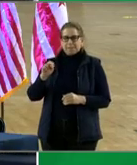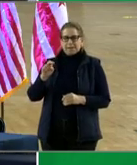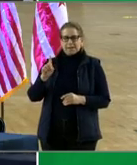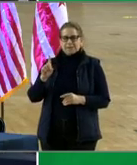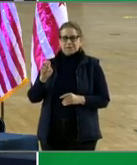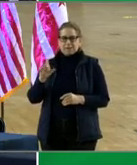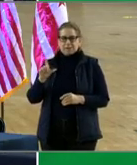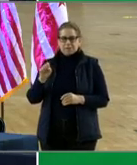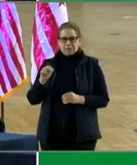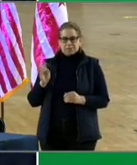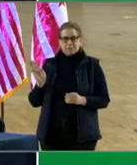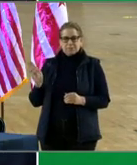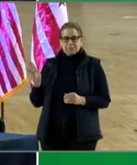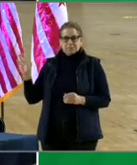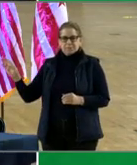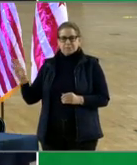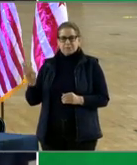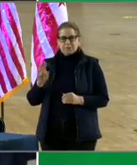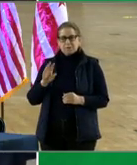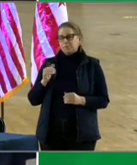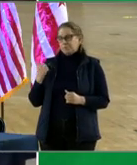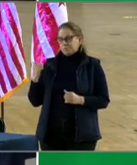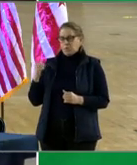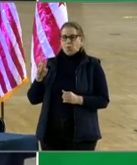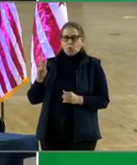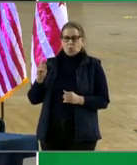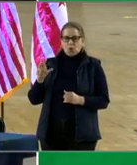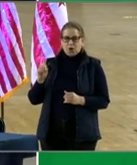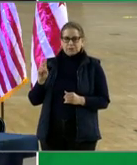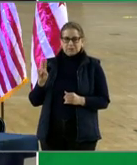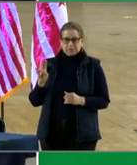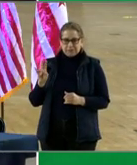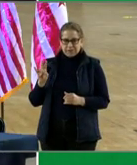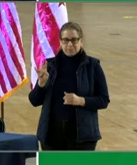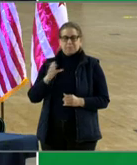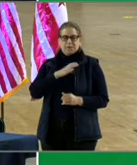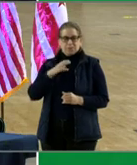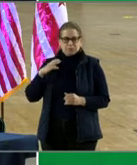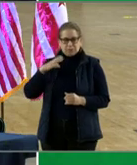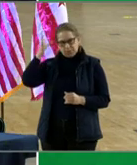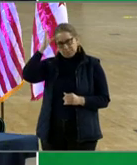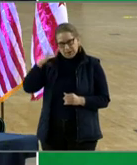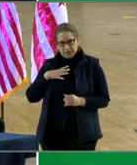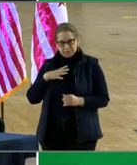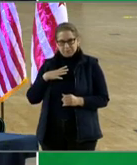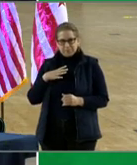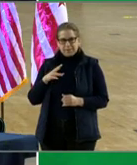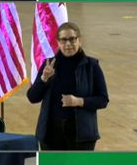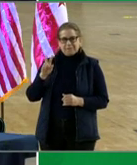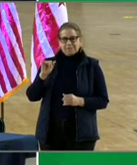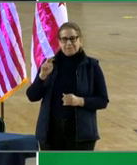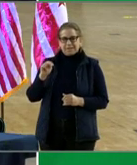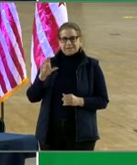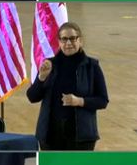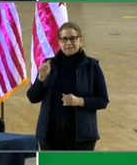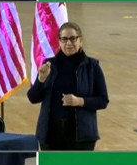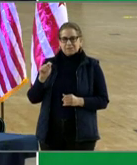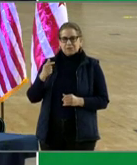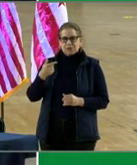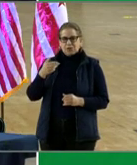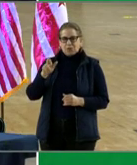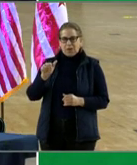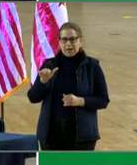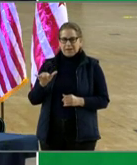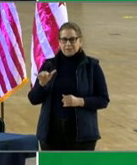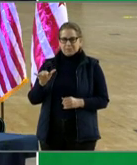of the council's health committee, Vince Gray. So I want to thank them for being with us today. I'm also